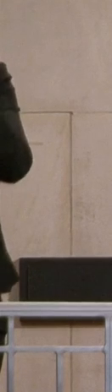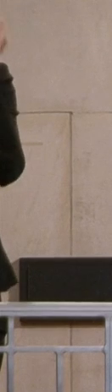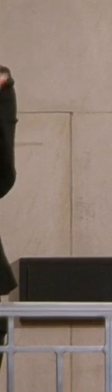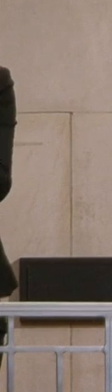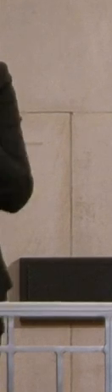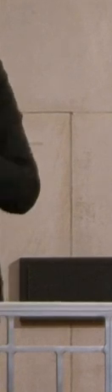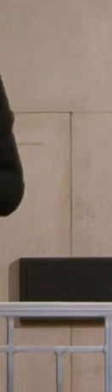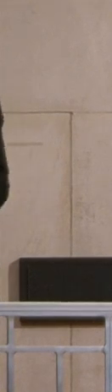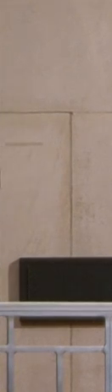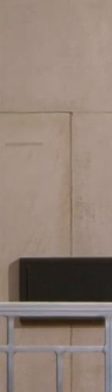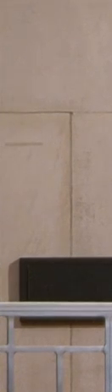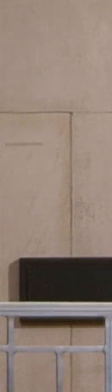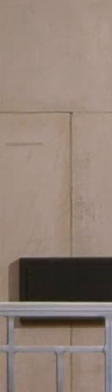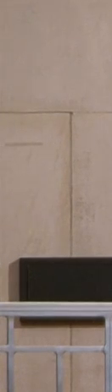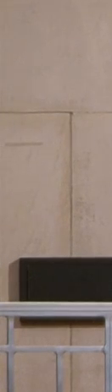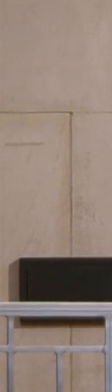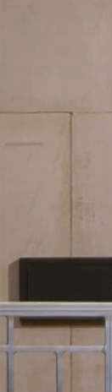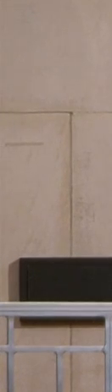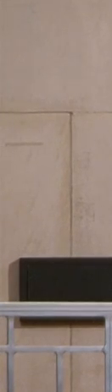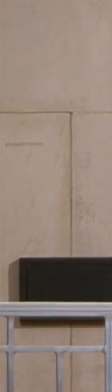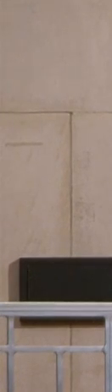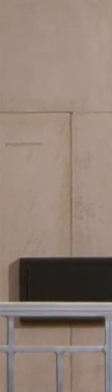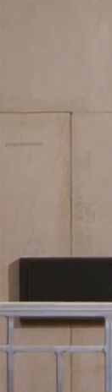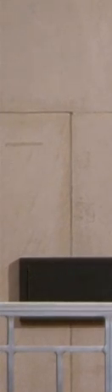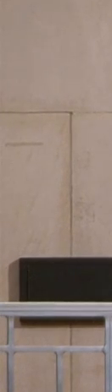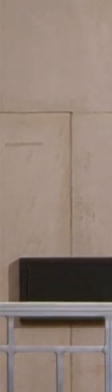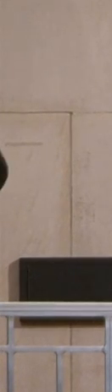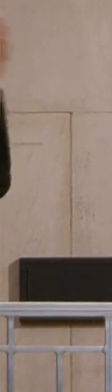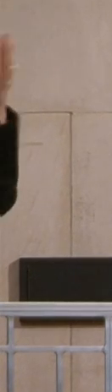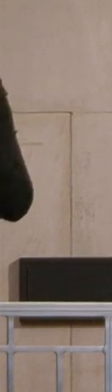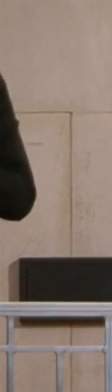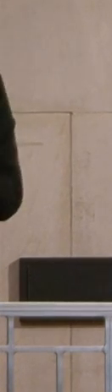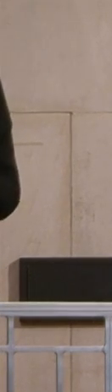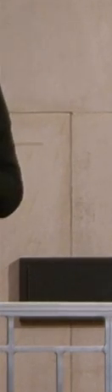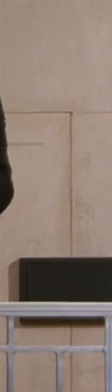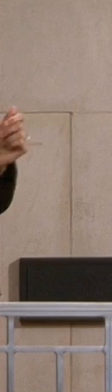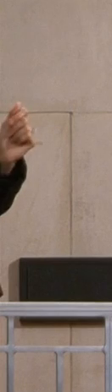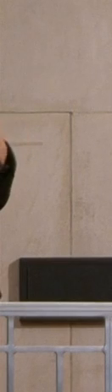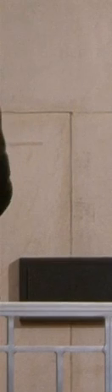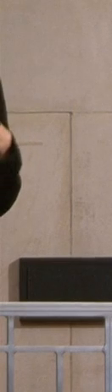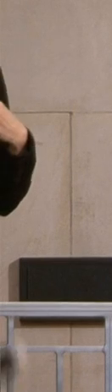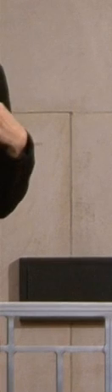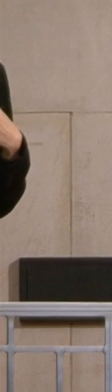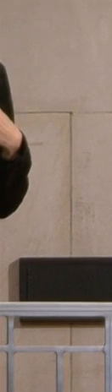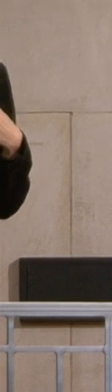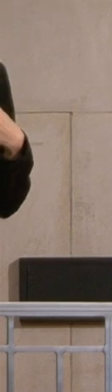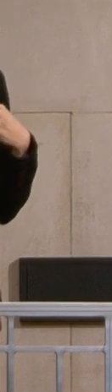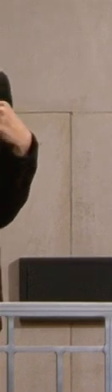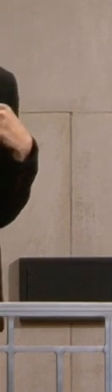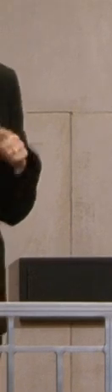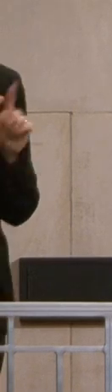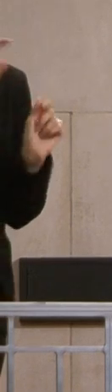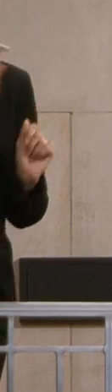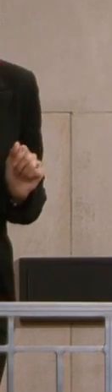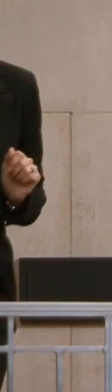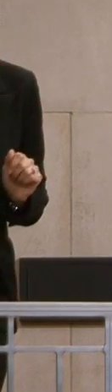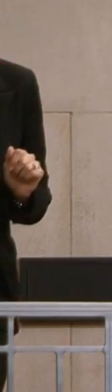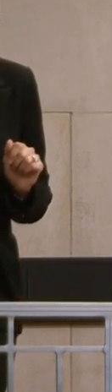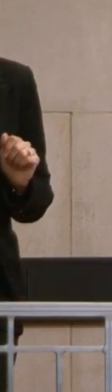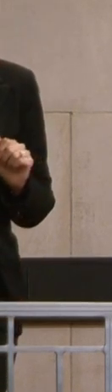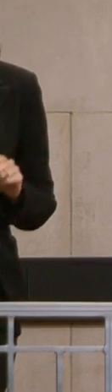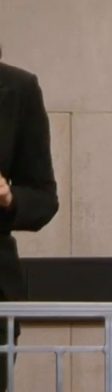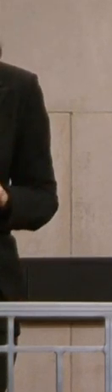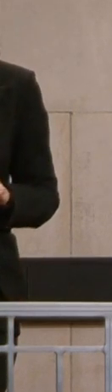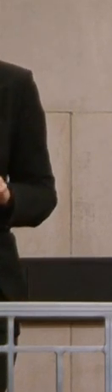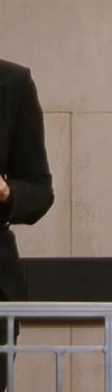directly in ways I never could have imagined. And, you know, not just when I was growing up as a child in Texas, but even more